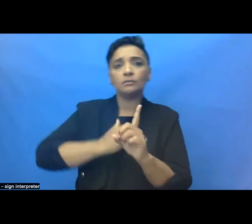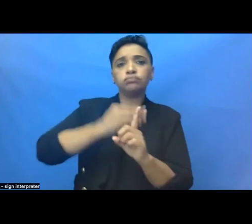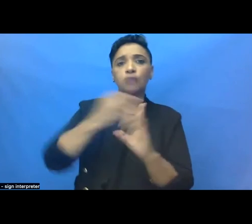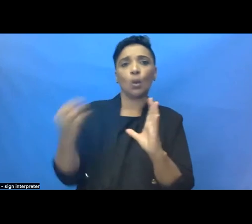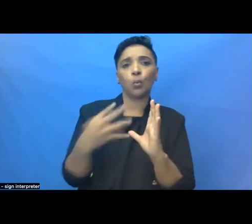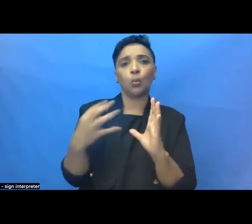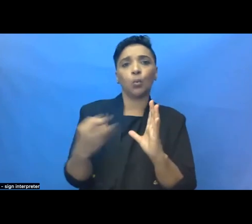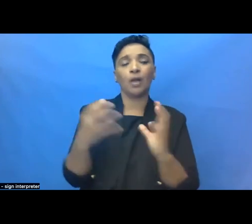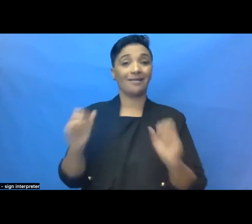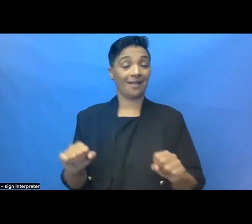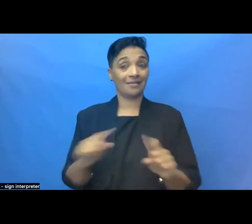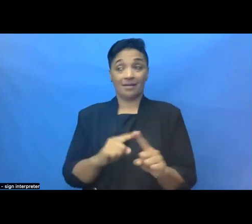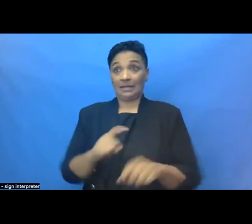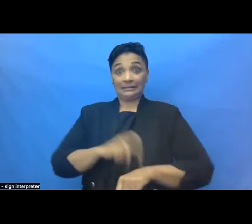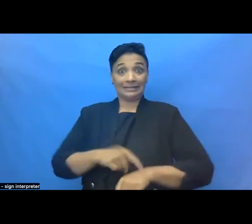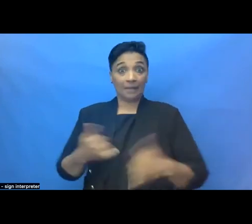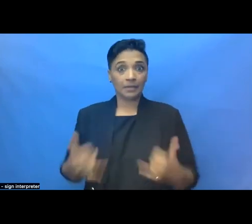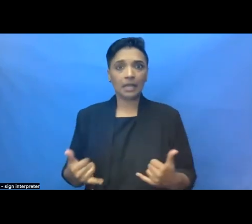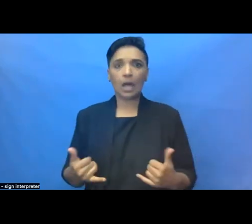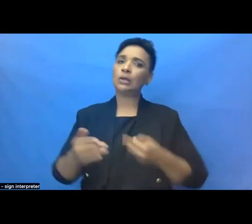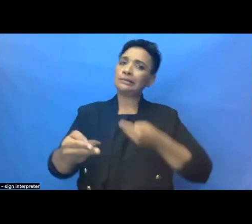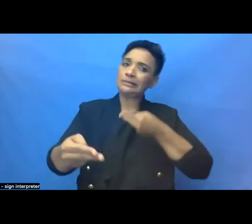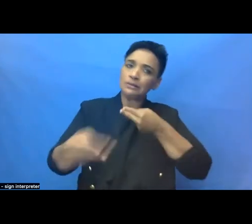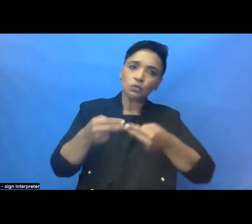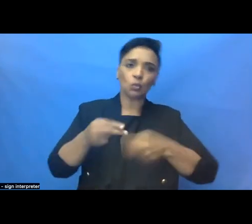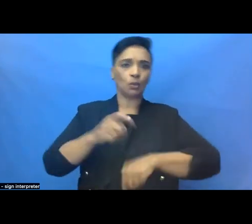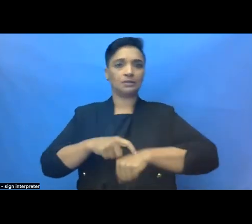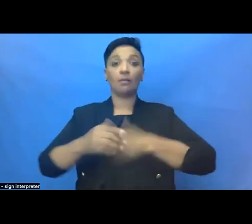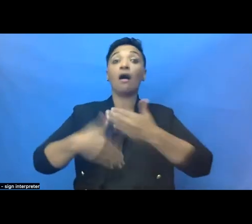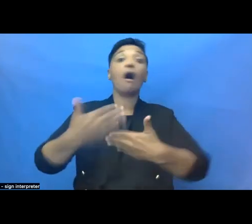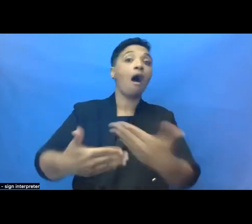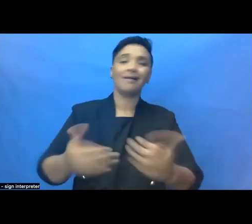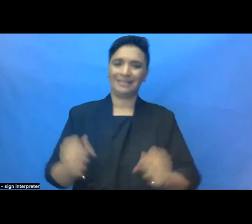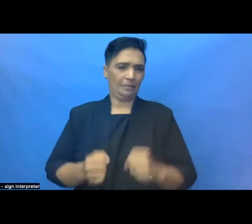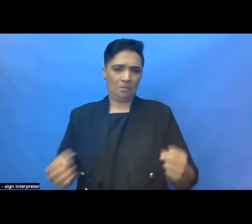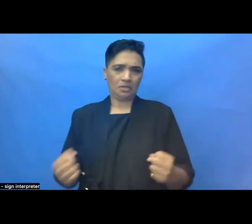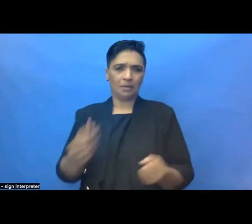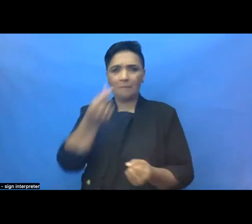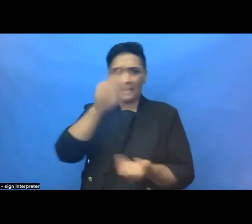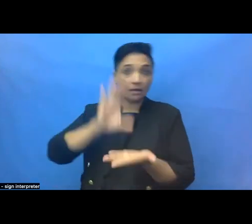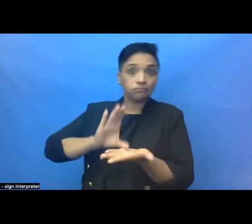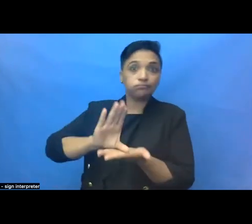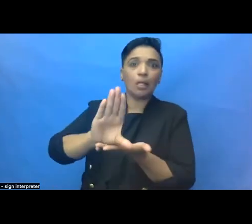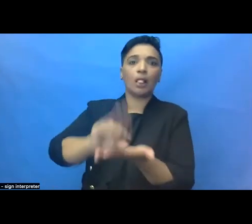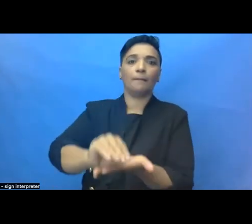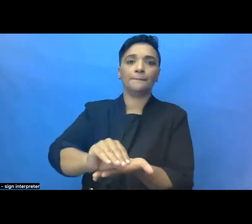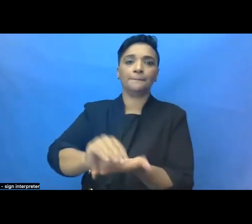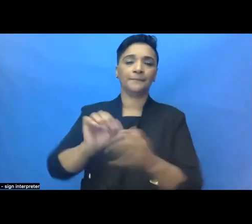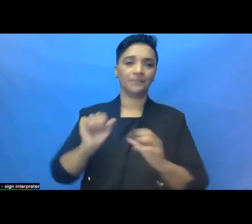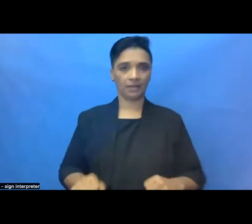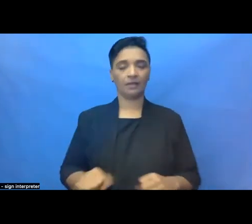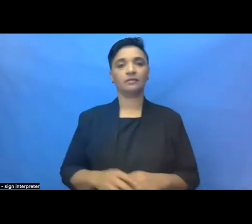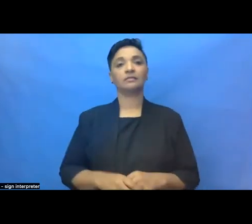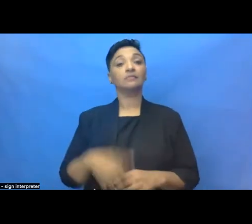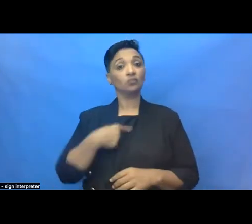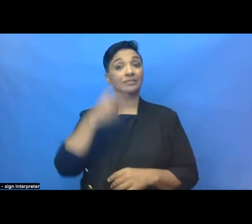the moment for short term. And we're hoping to be able to see lengthened commitments